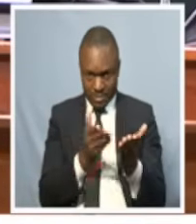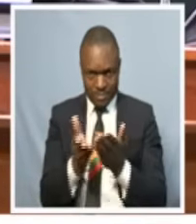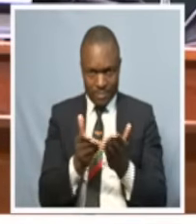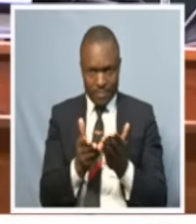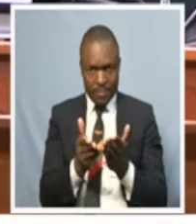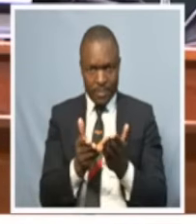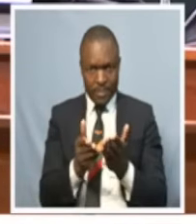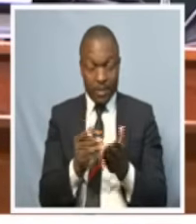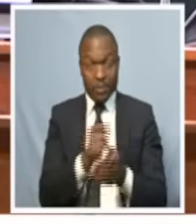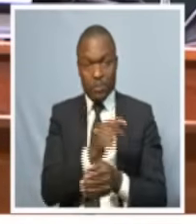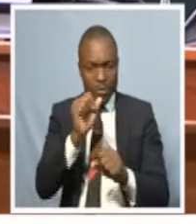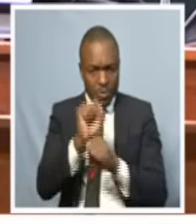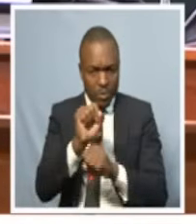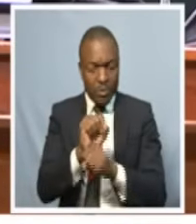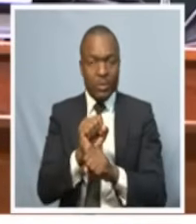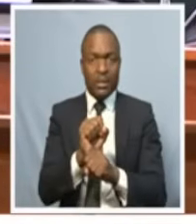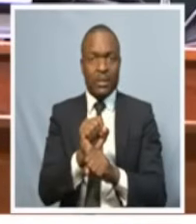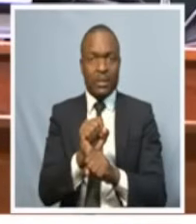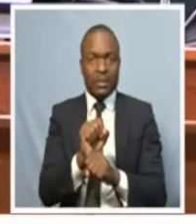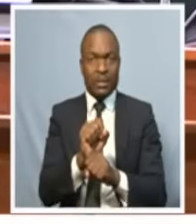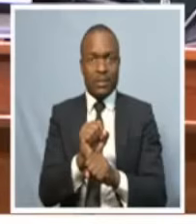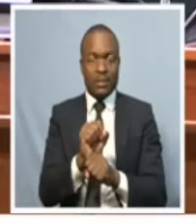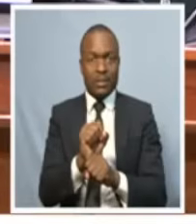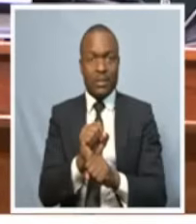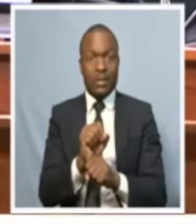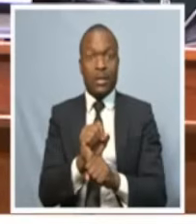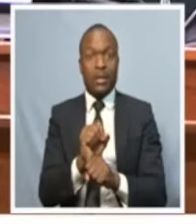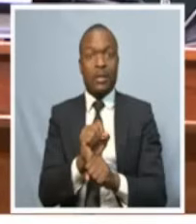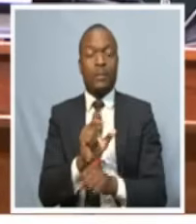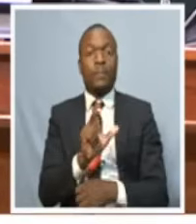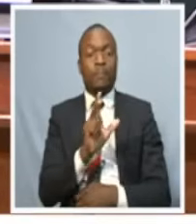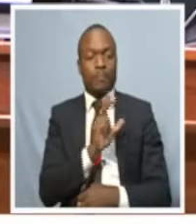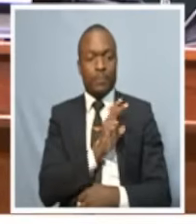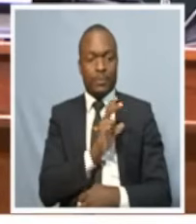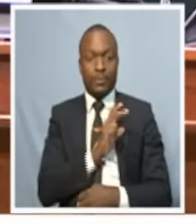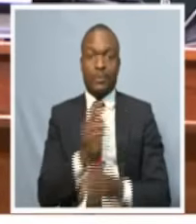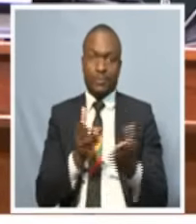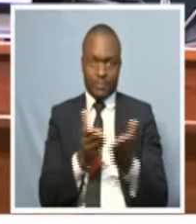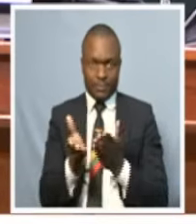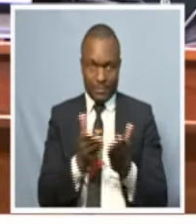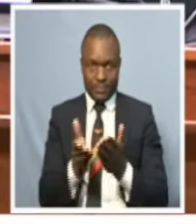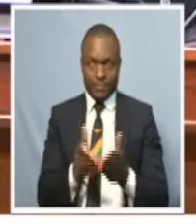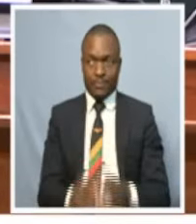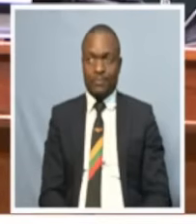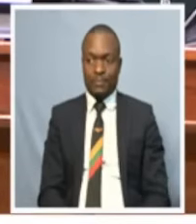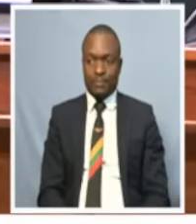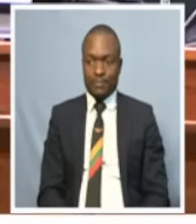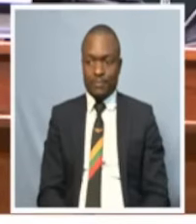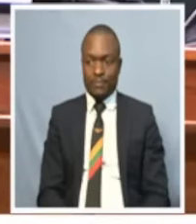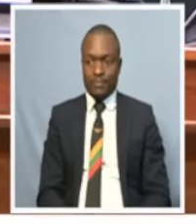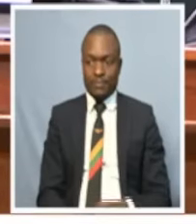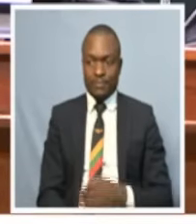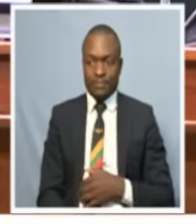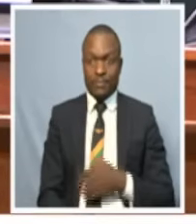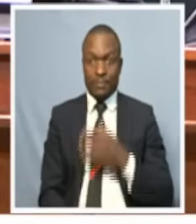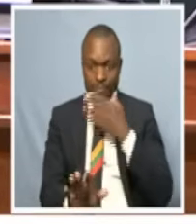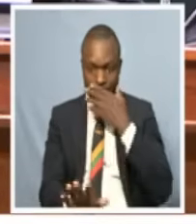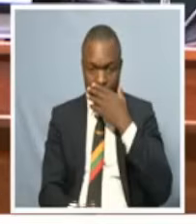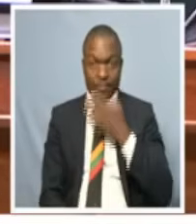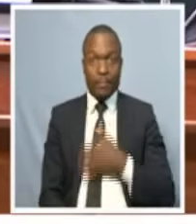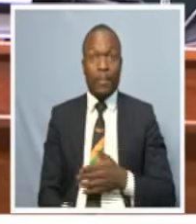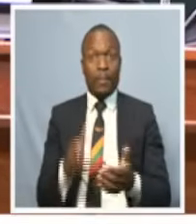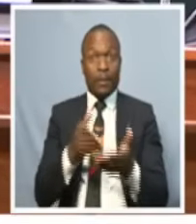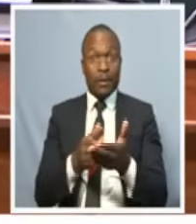the Zambia Police Service in various categories and capacities. These individuals include